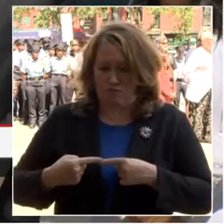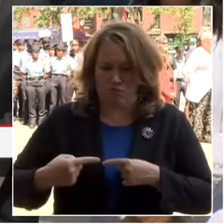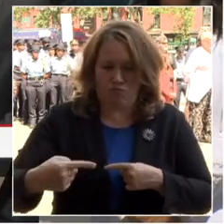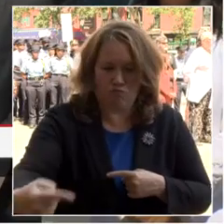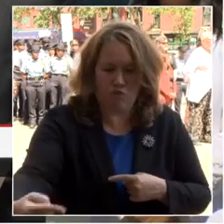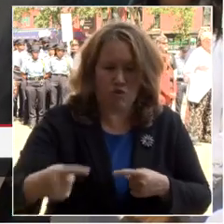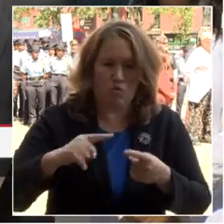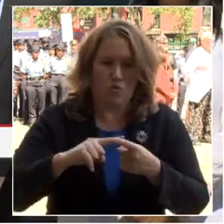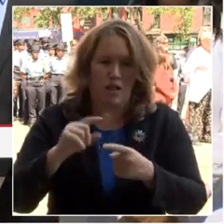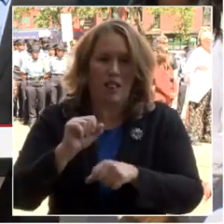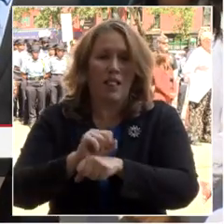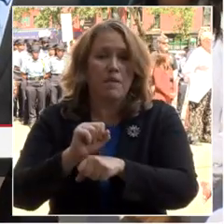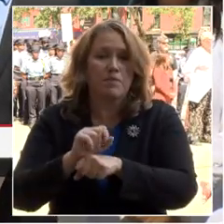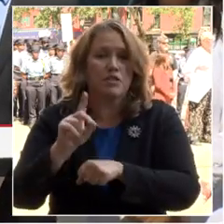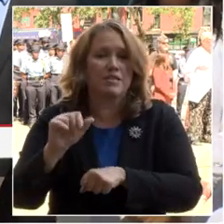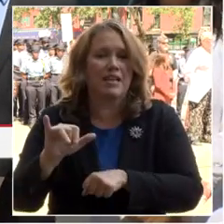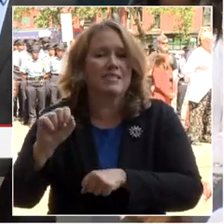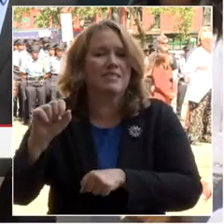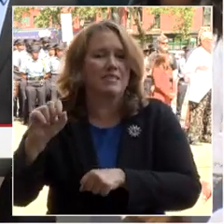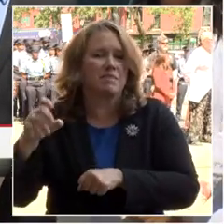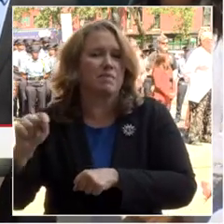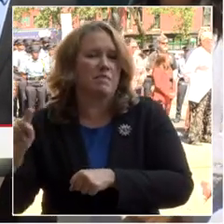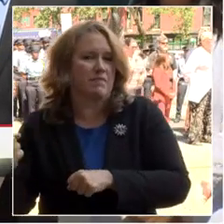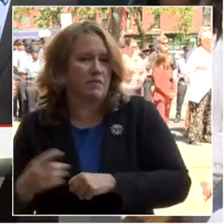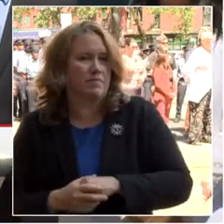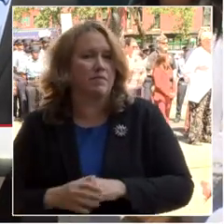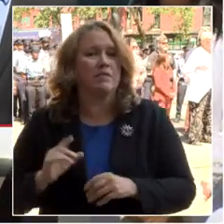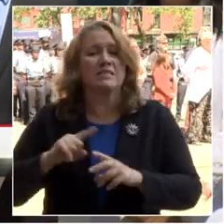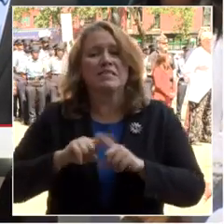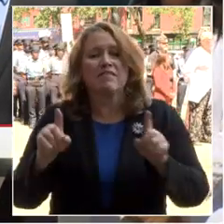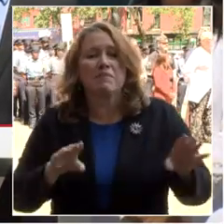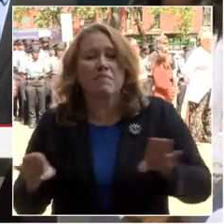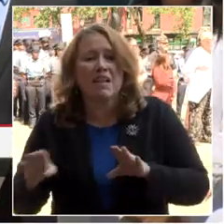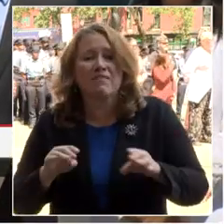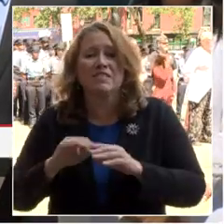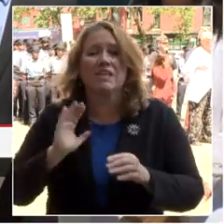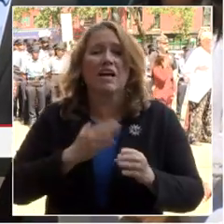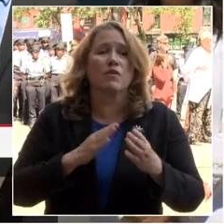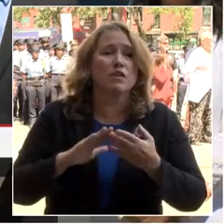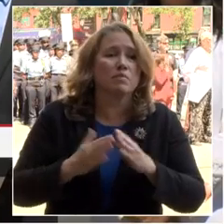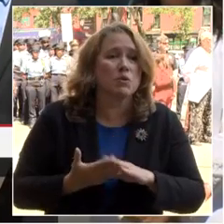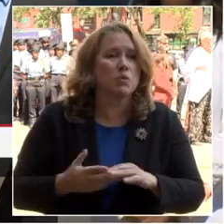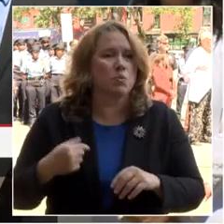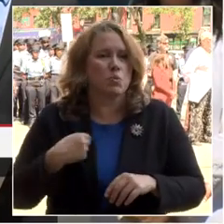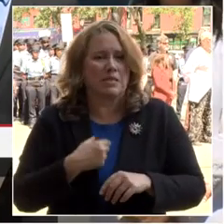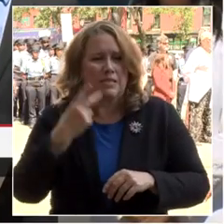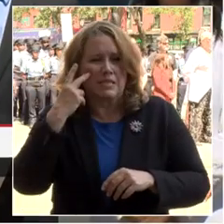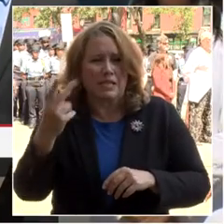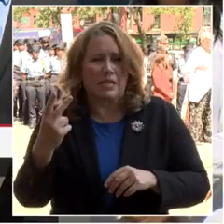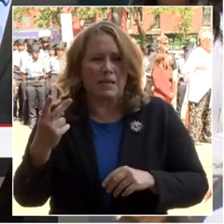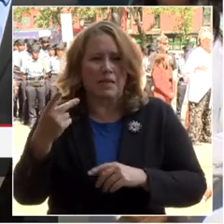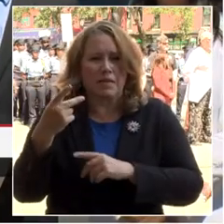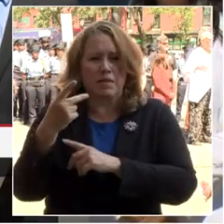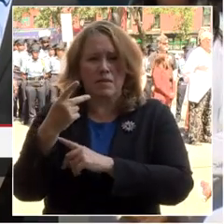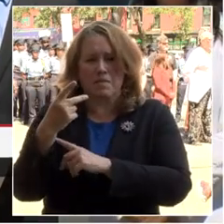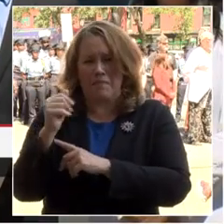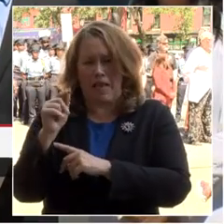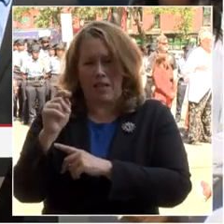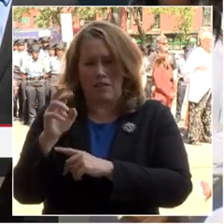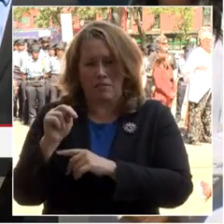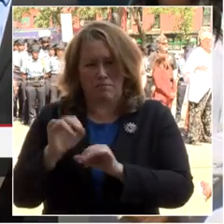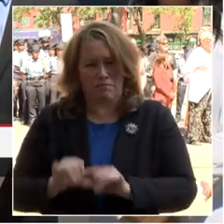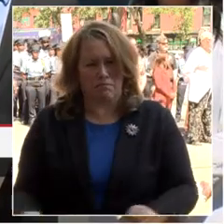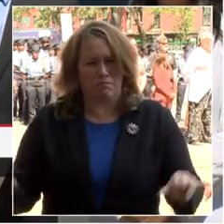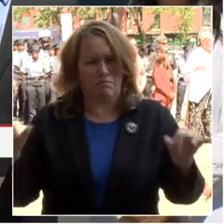disorder. When we look at areas where violence occurs in our city, we see patterns. Patterns that